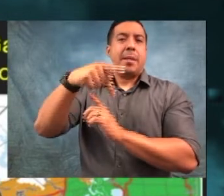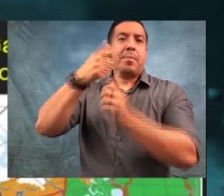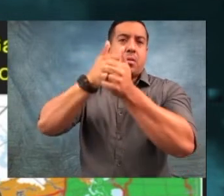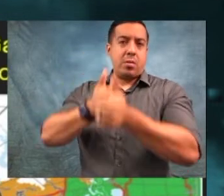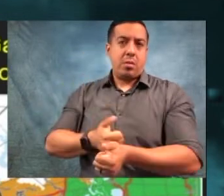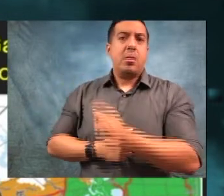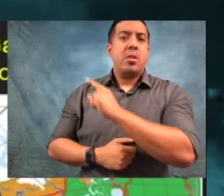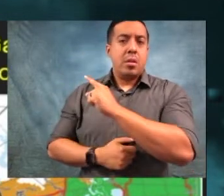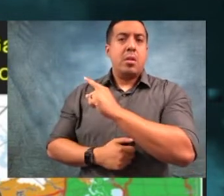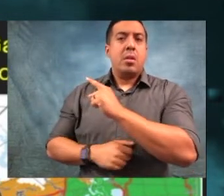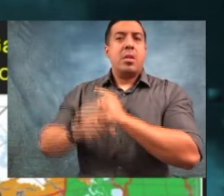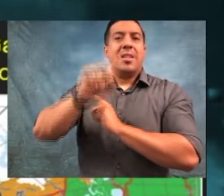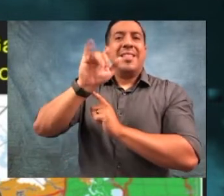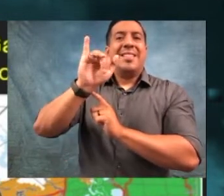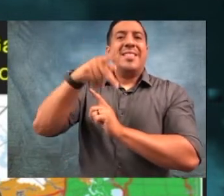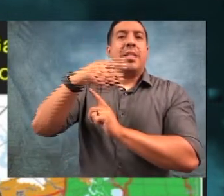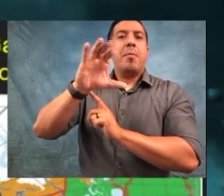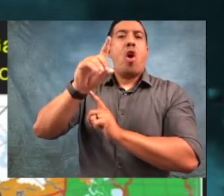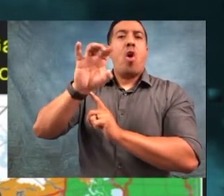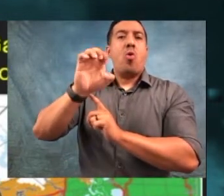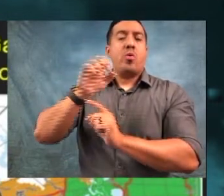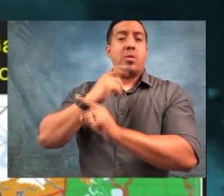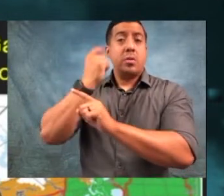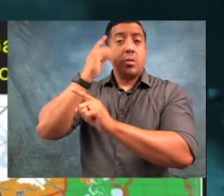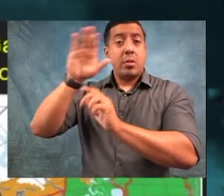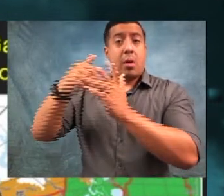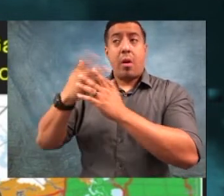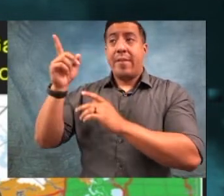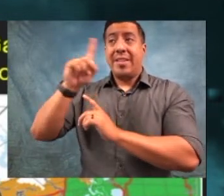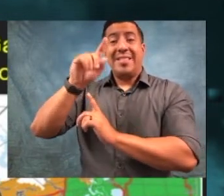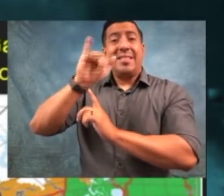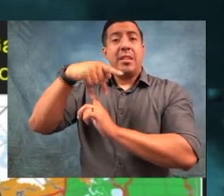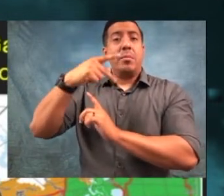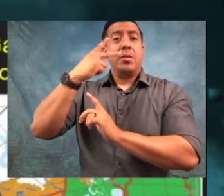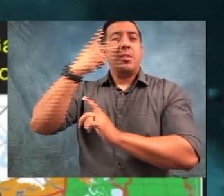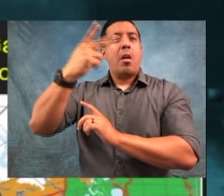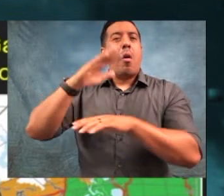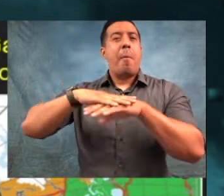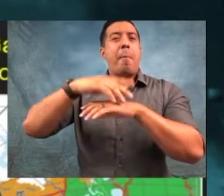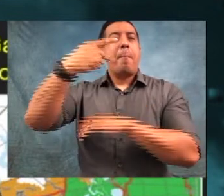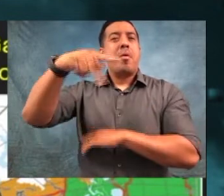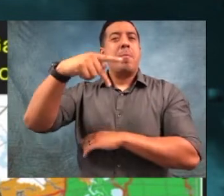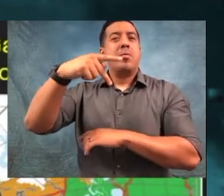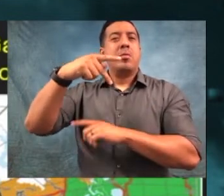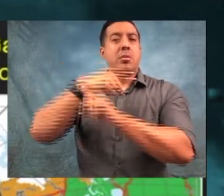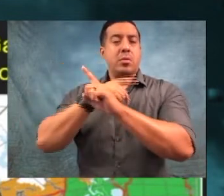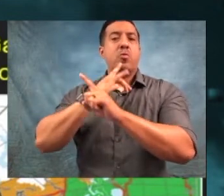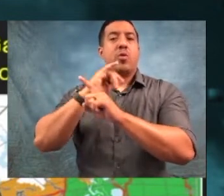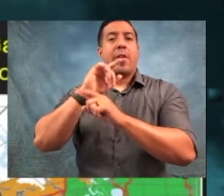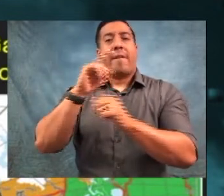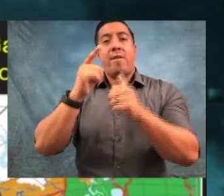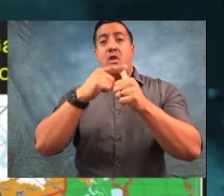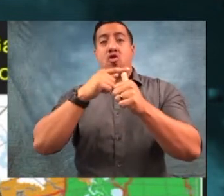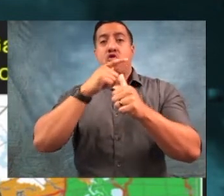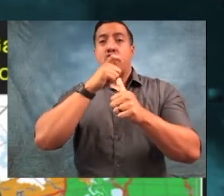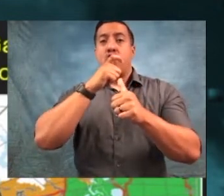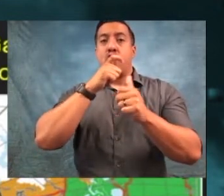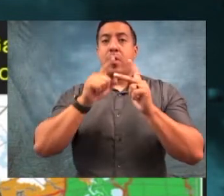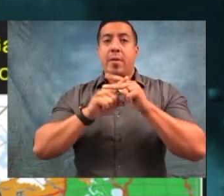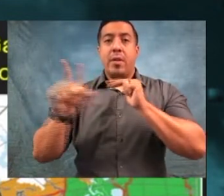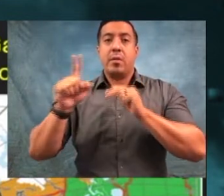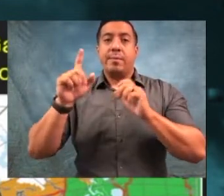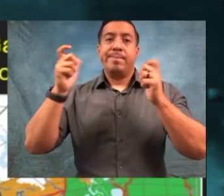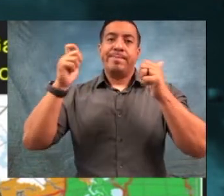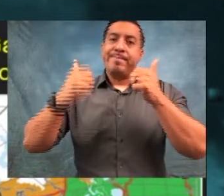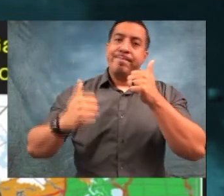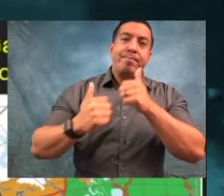code. And the idea here is those zones shown in purple would be the first to evacuate.